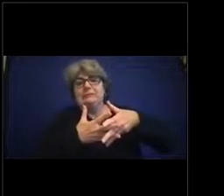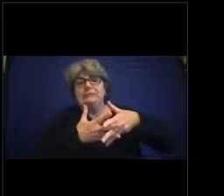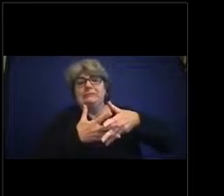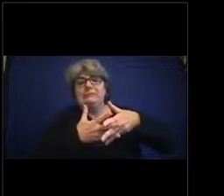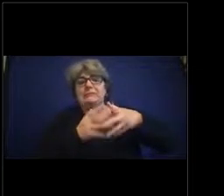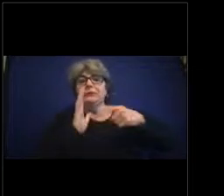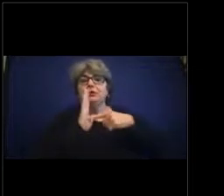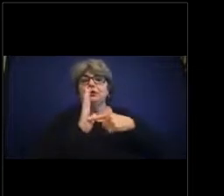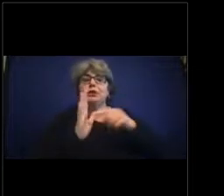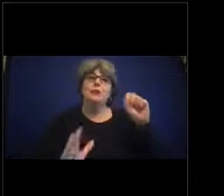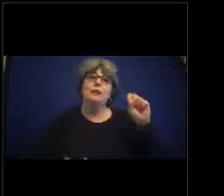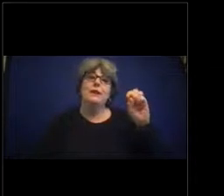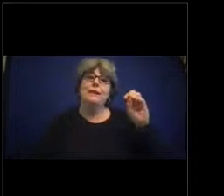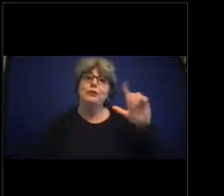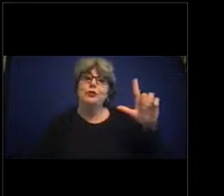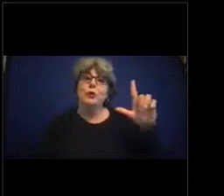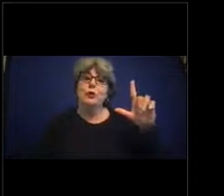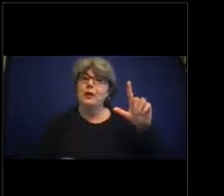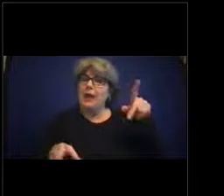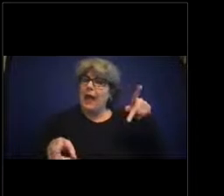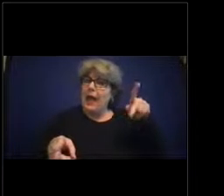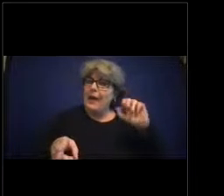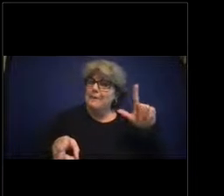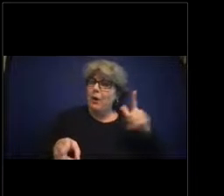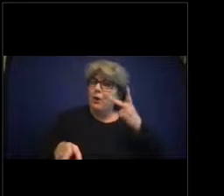exposed soil. Paul, what do you see?